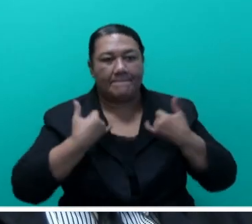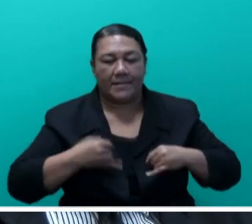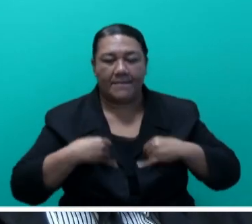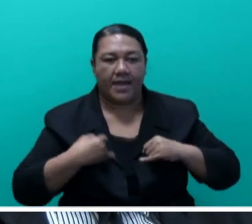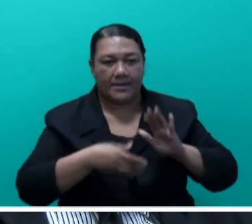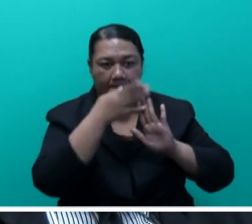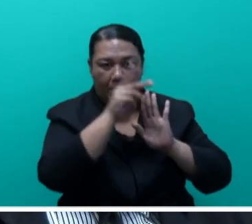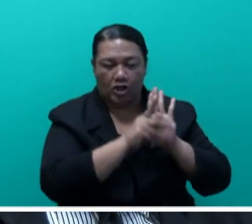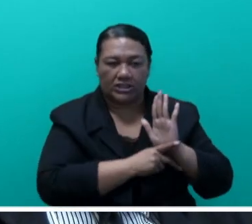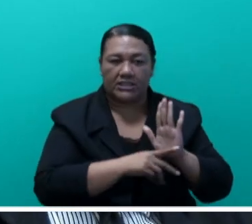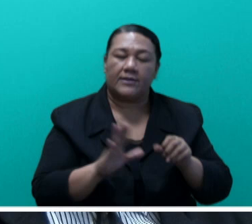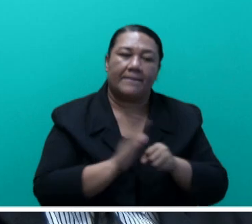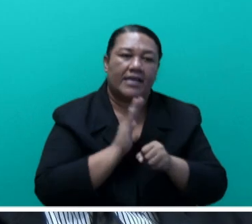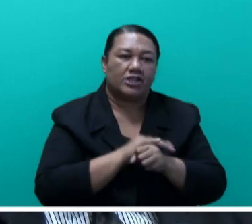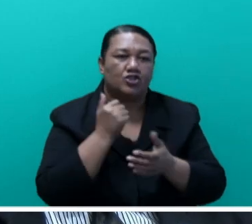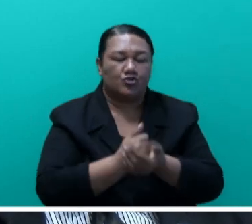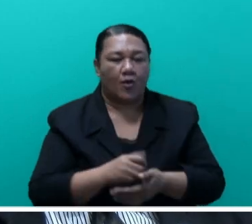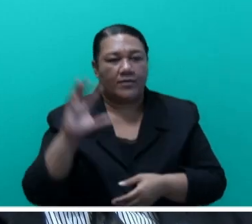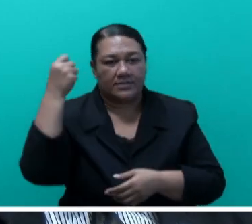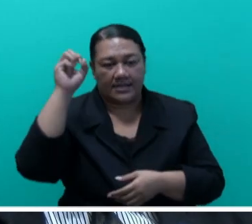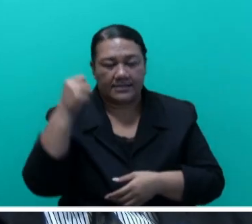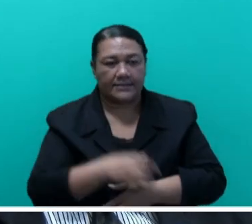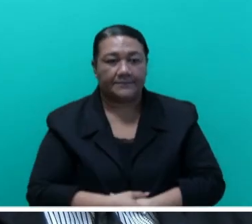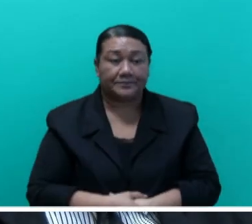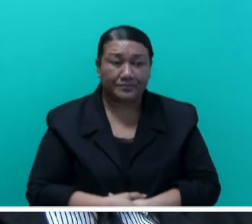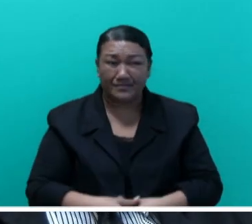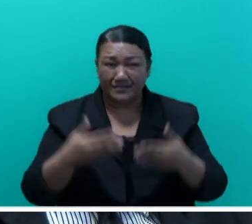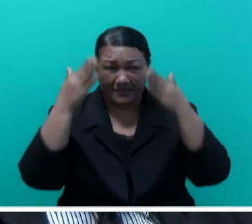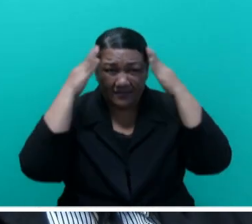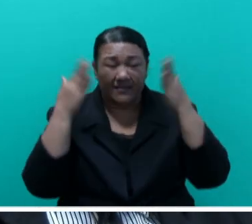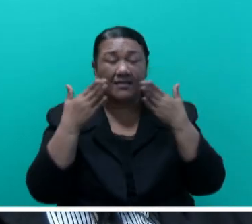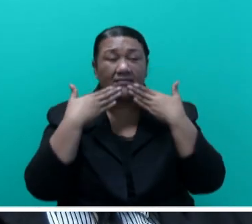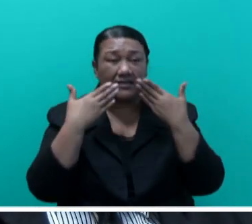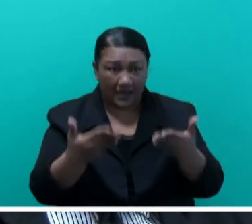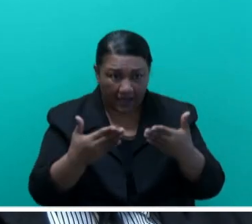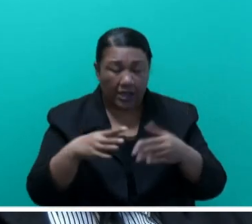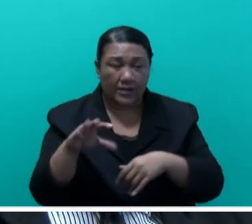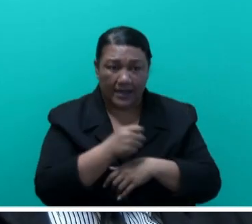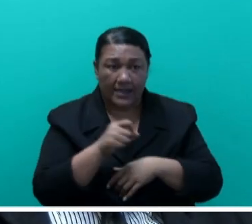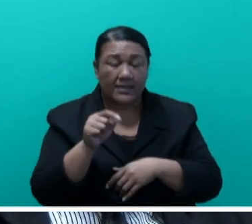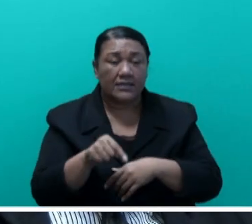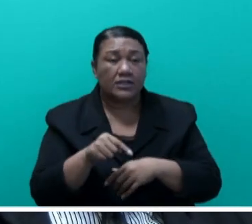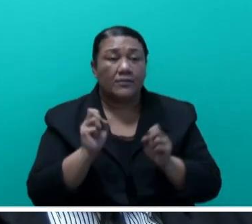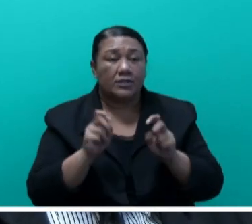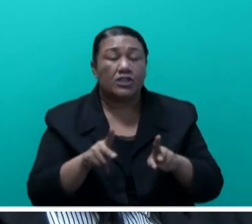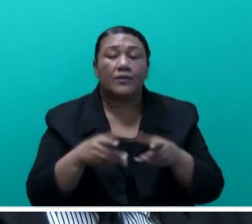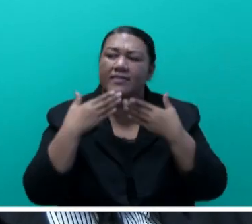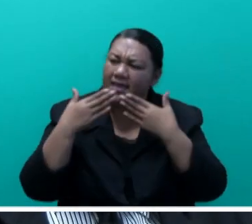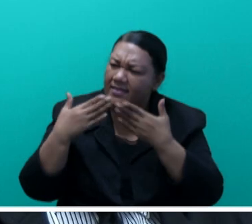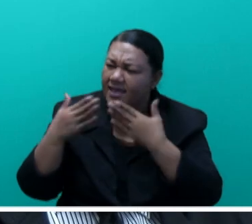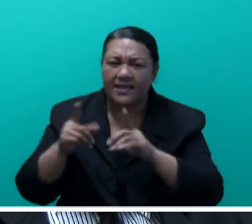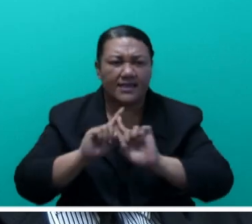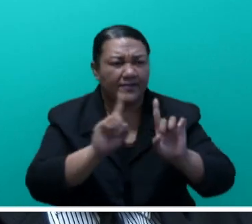to succeed. Mr. Speaker, I would like to take this opportunity to acknowledge the many individuals and organizations who